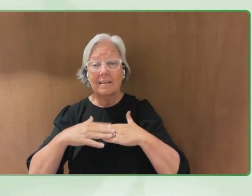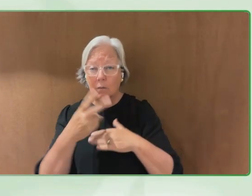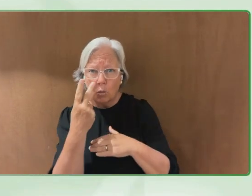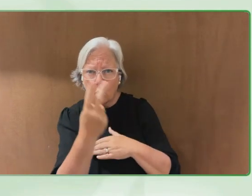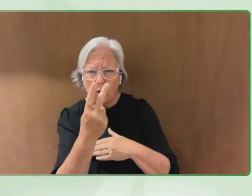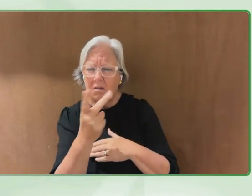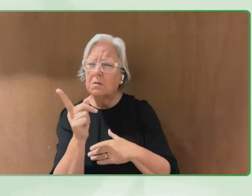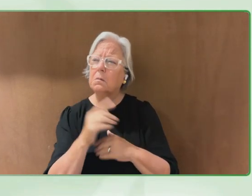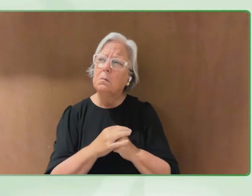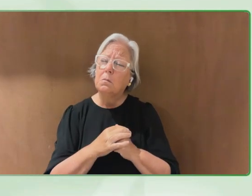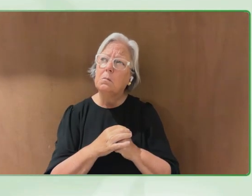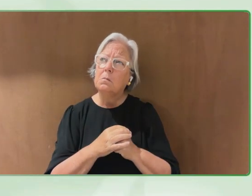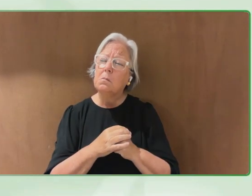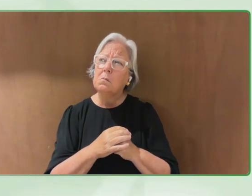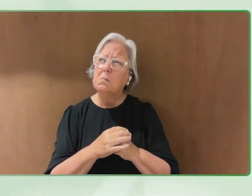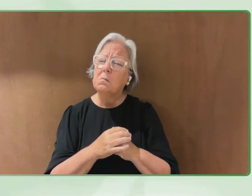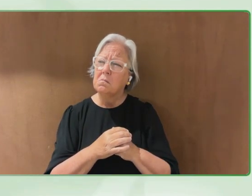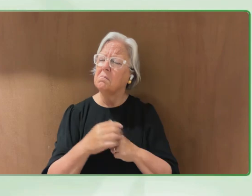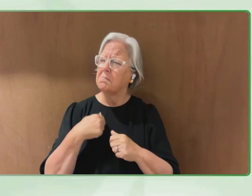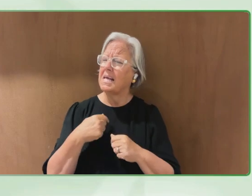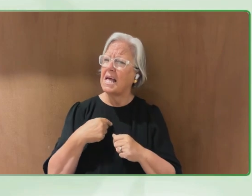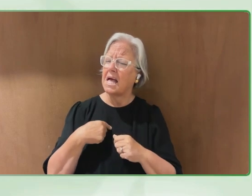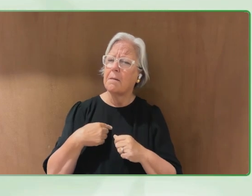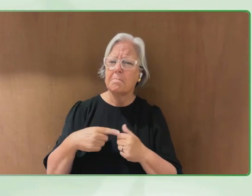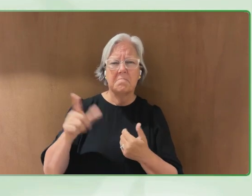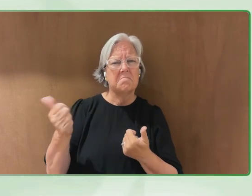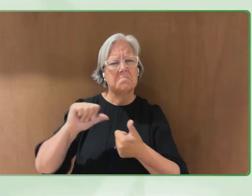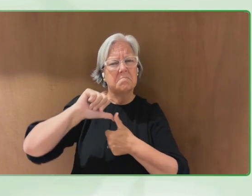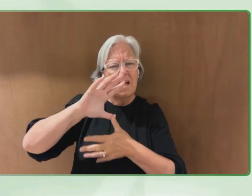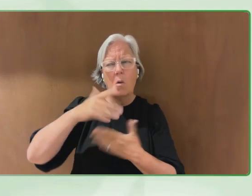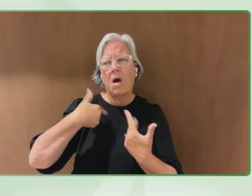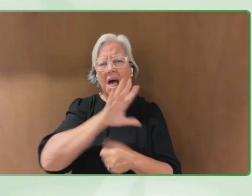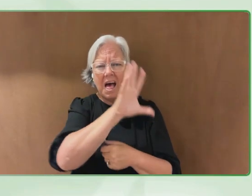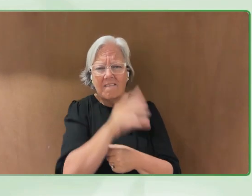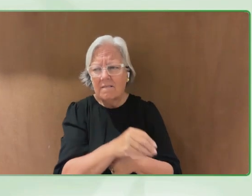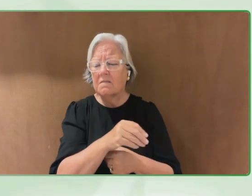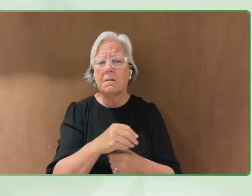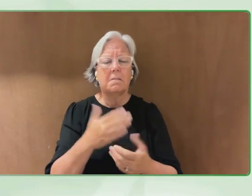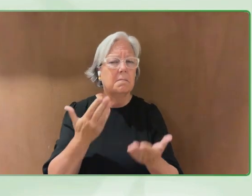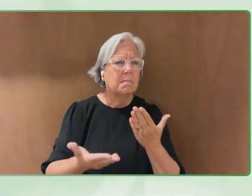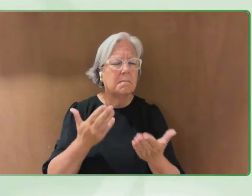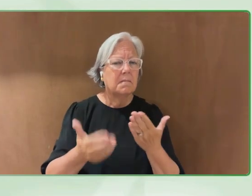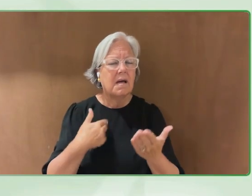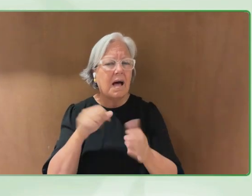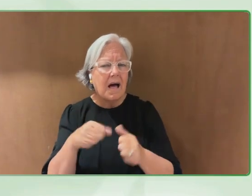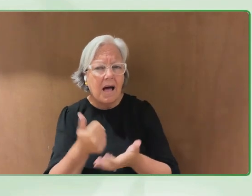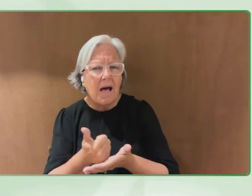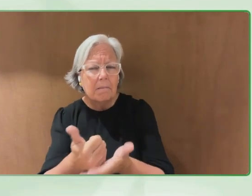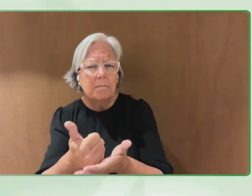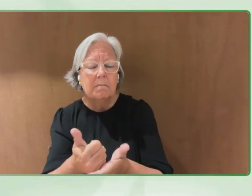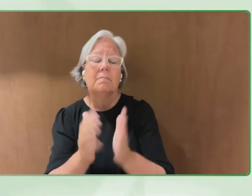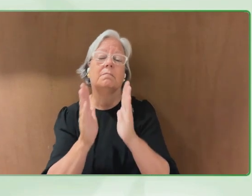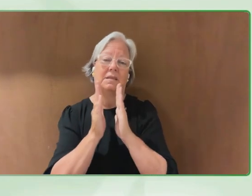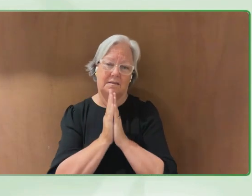yourself, I come from Latin America, I come from Africa, I might be able to help these guys. Please,